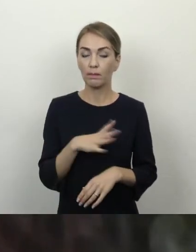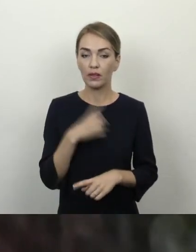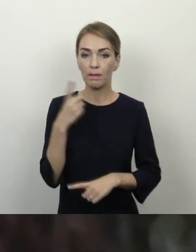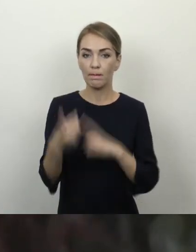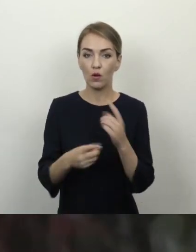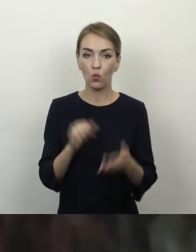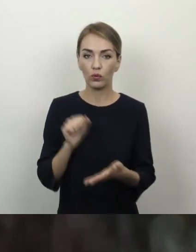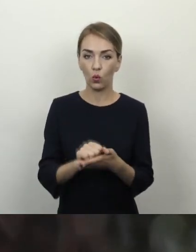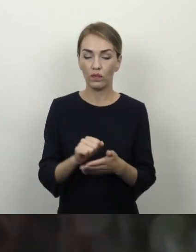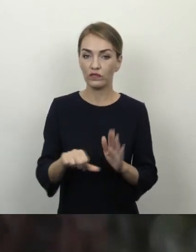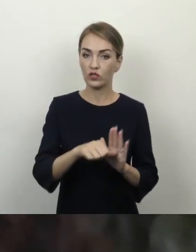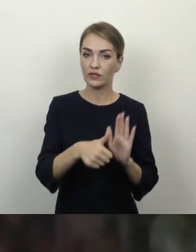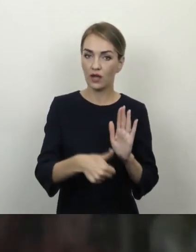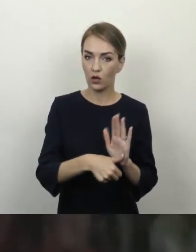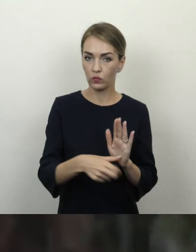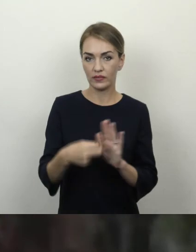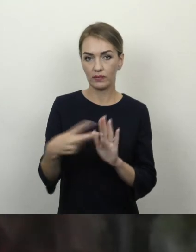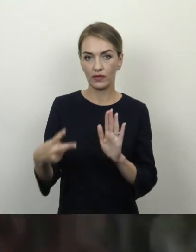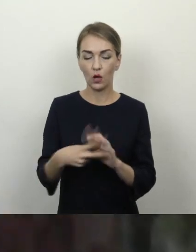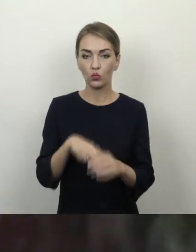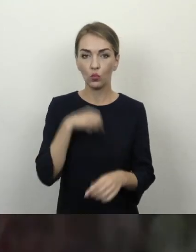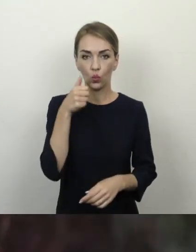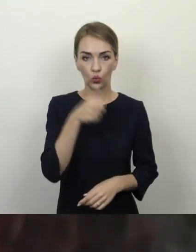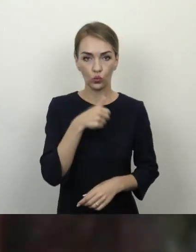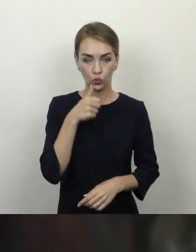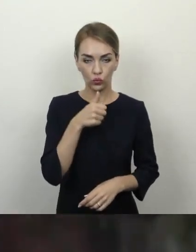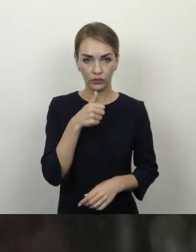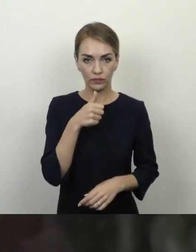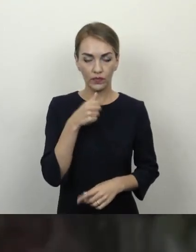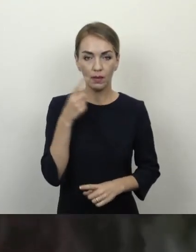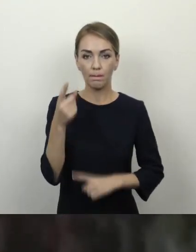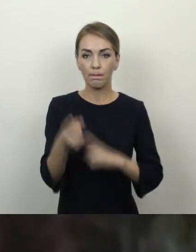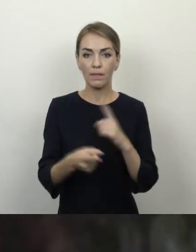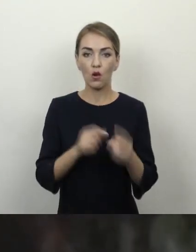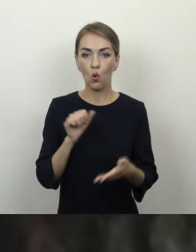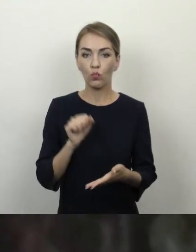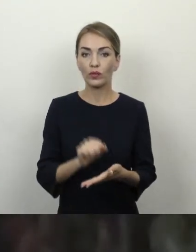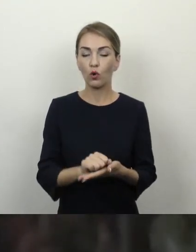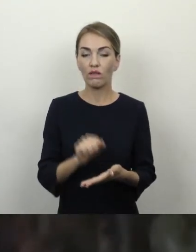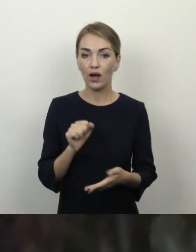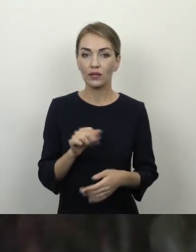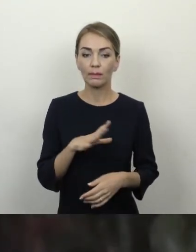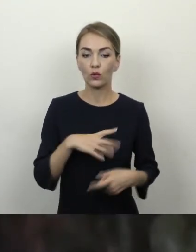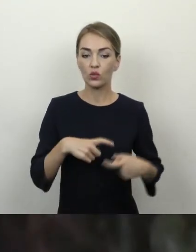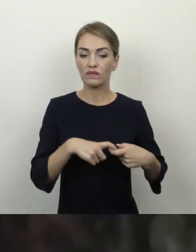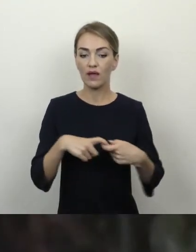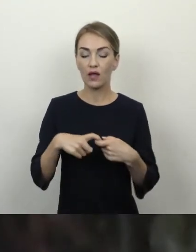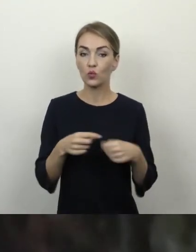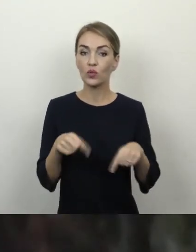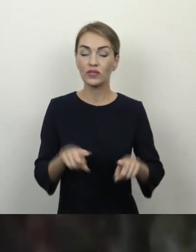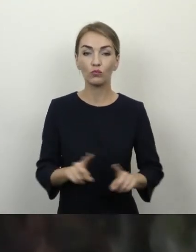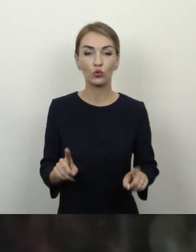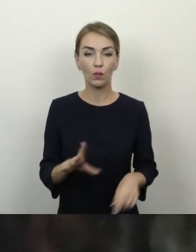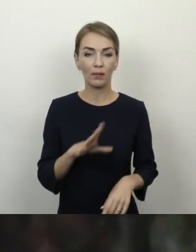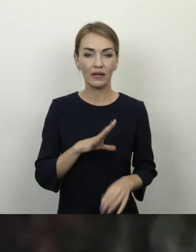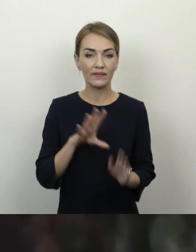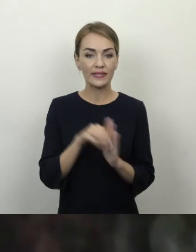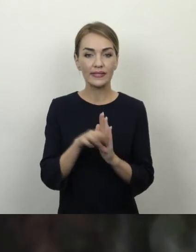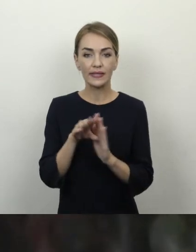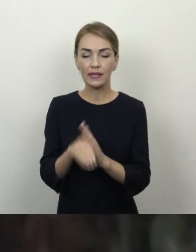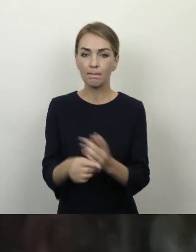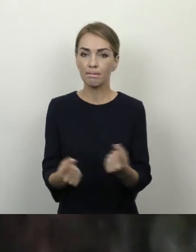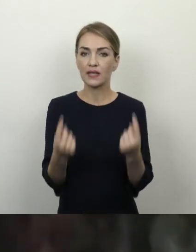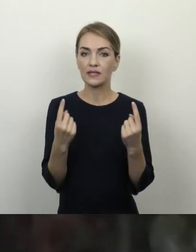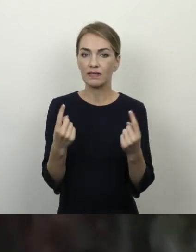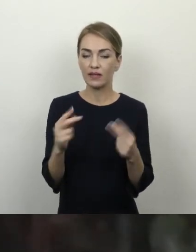code in Moldova was reviewed in 2016 and 2017. And this revision was caused by the fact